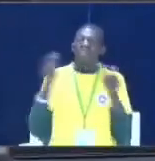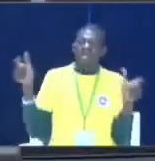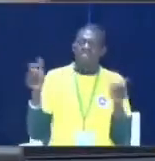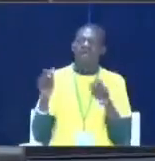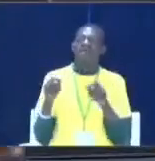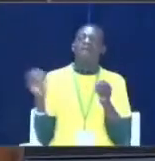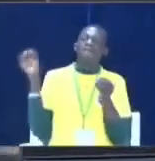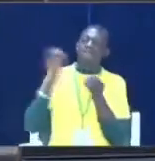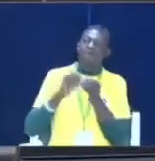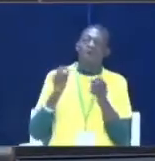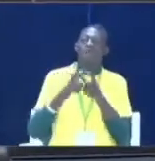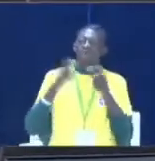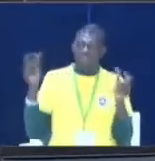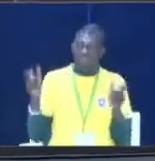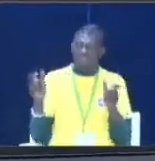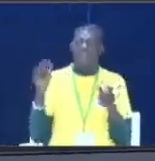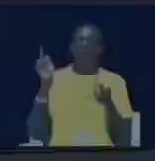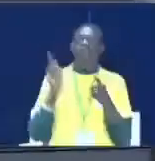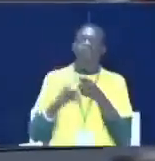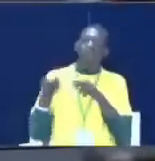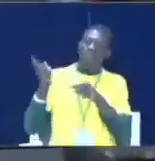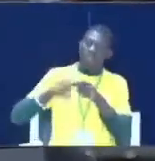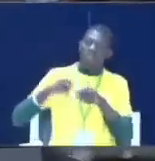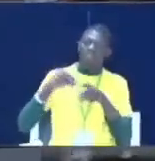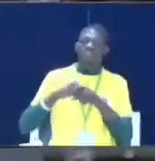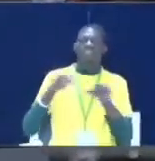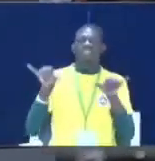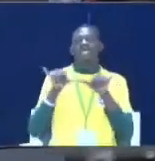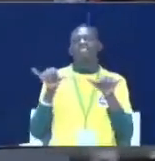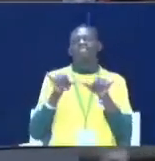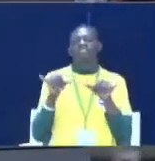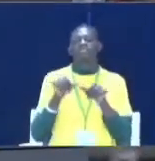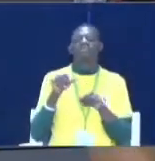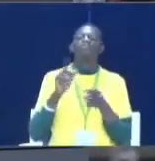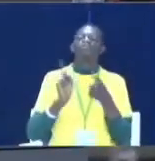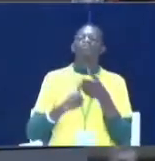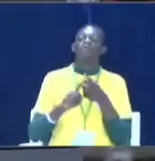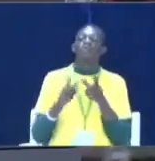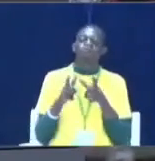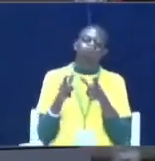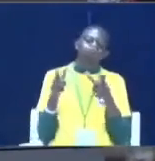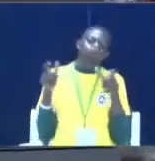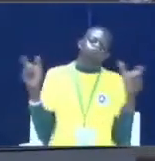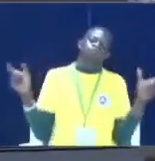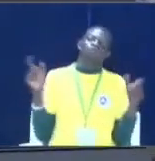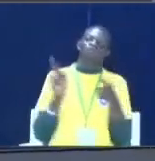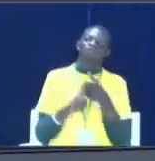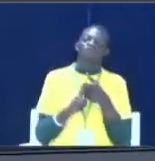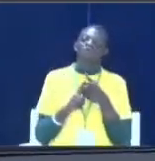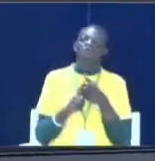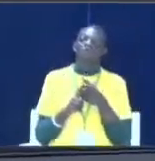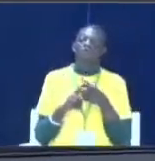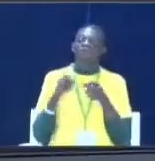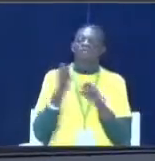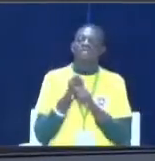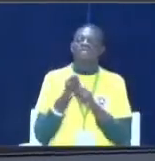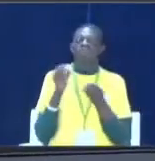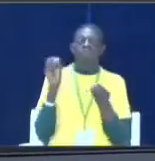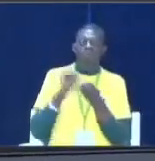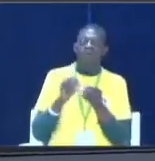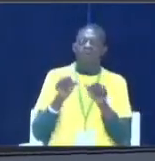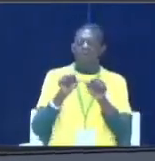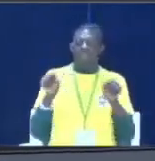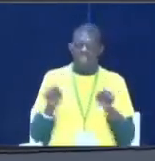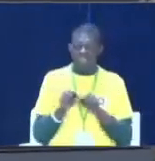more extensive. To increase in size, to broaden, to give more space or